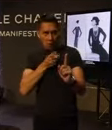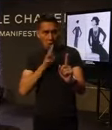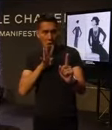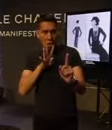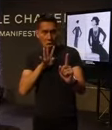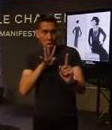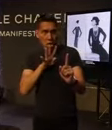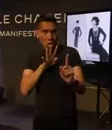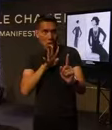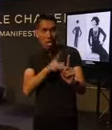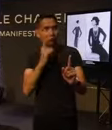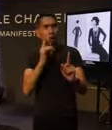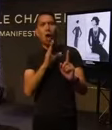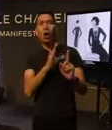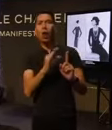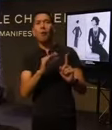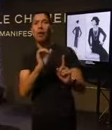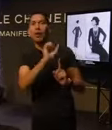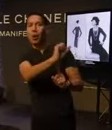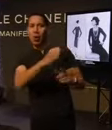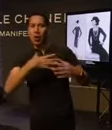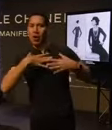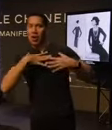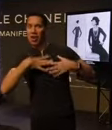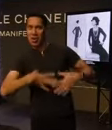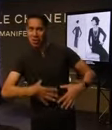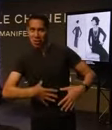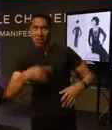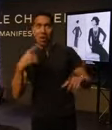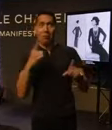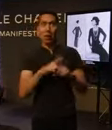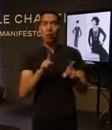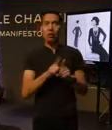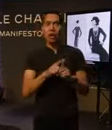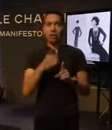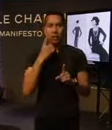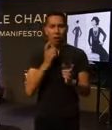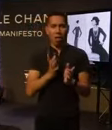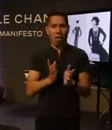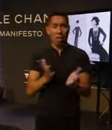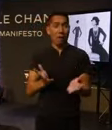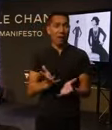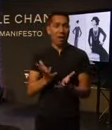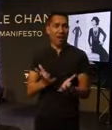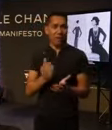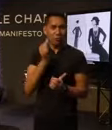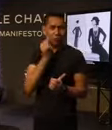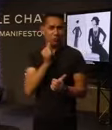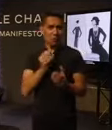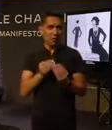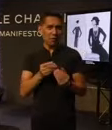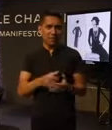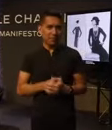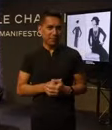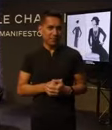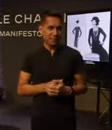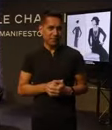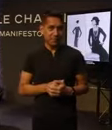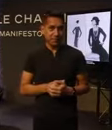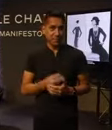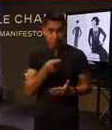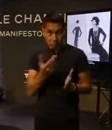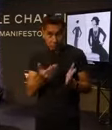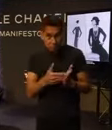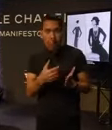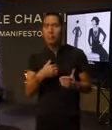help emulate her style, but also playing with that. Yeah, did you have... Yeah. I think,